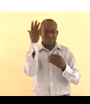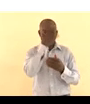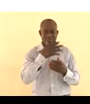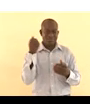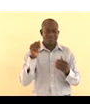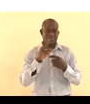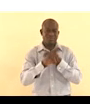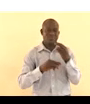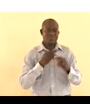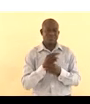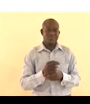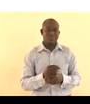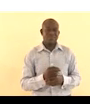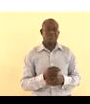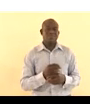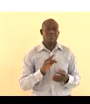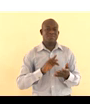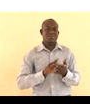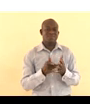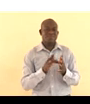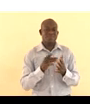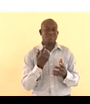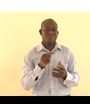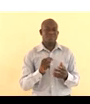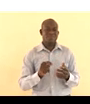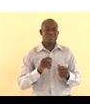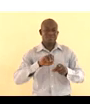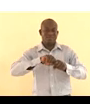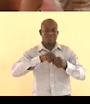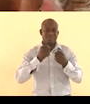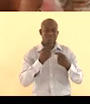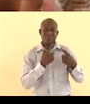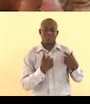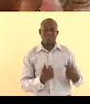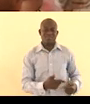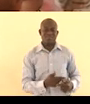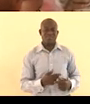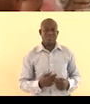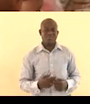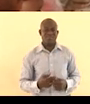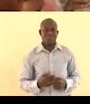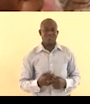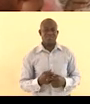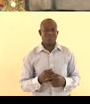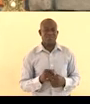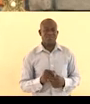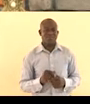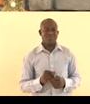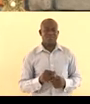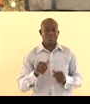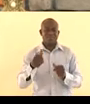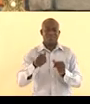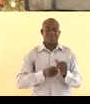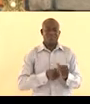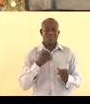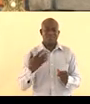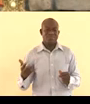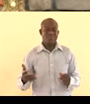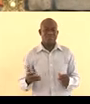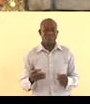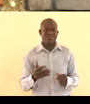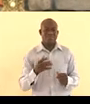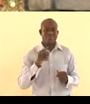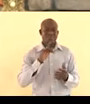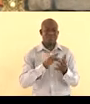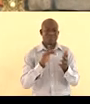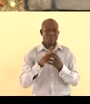heal the brokenhearted and give humanity abundant life. Yet, I mean, everything Jesus came